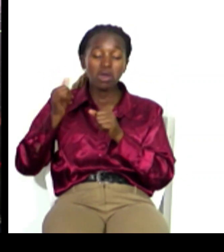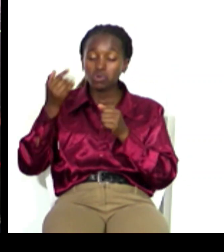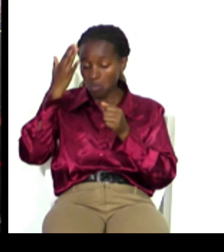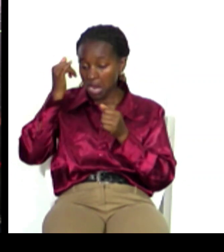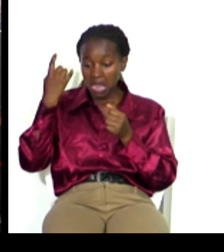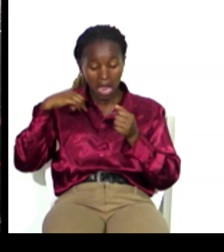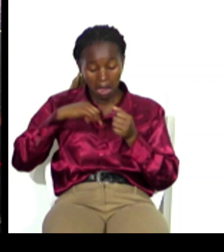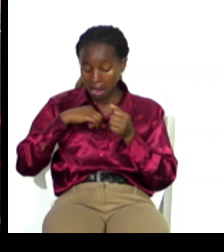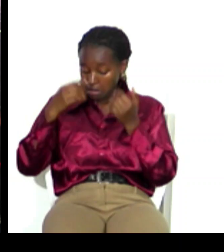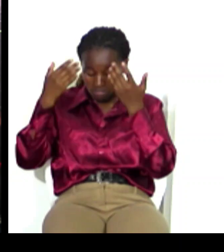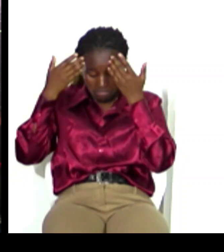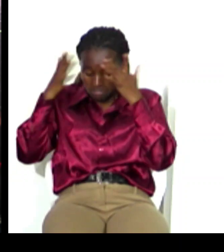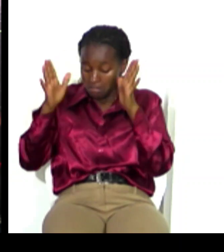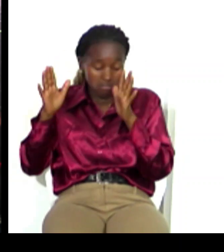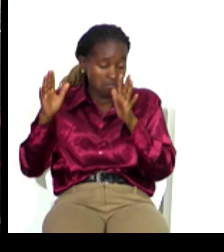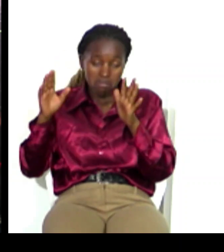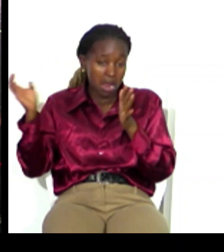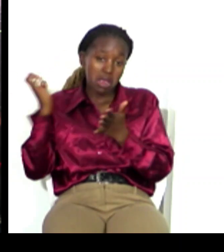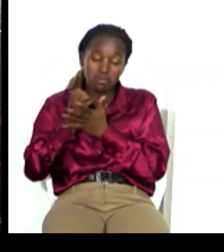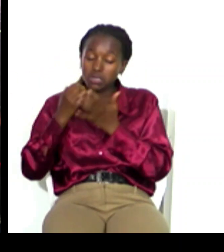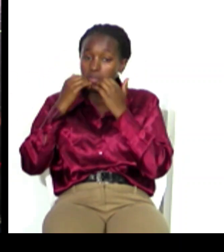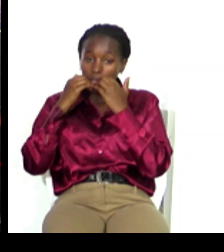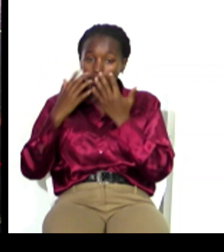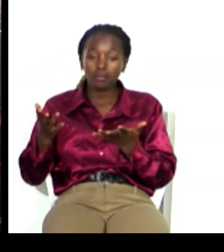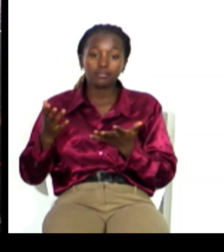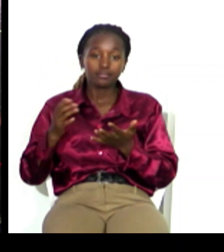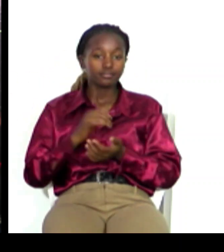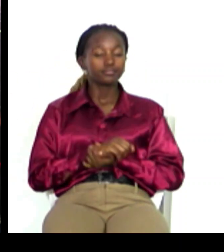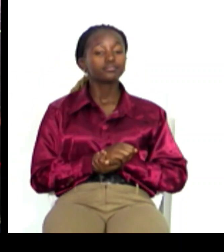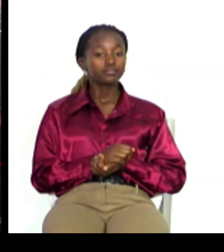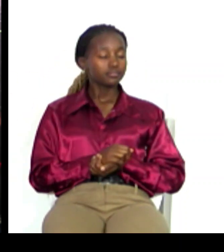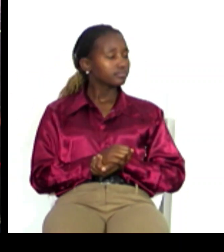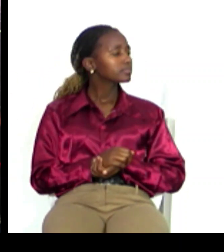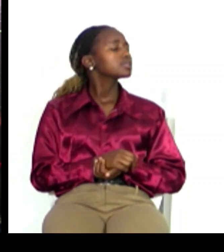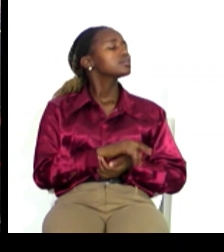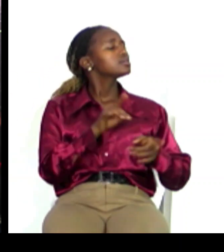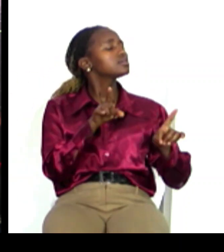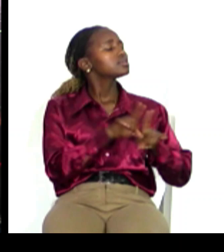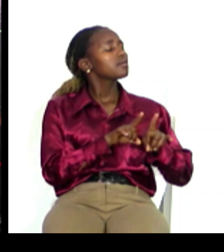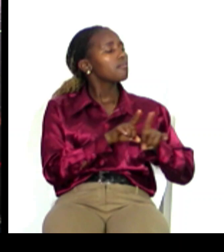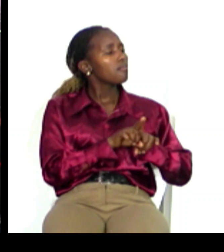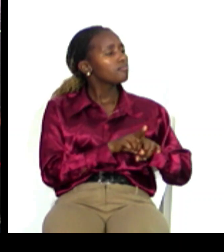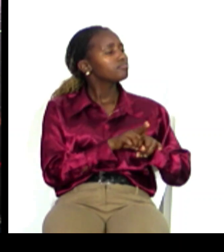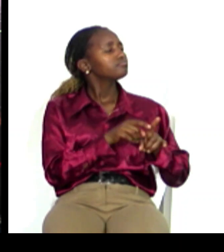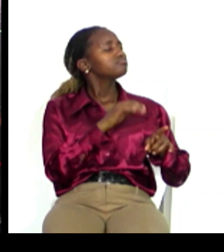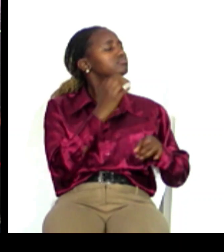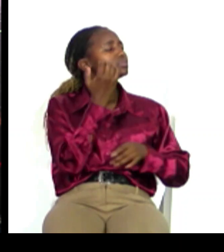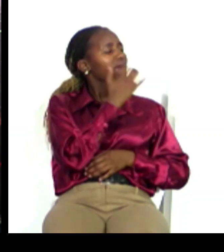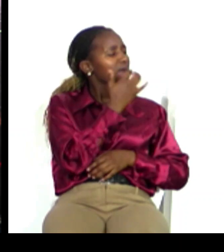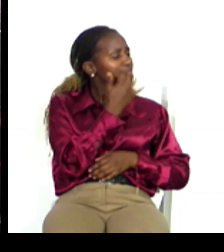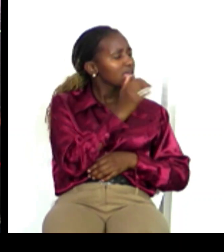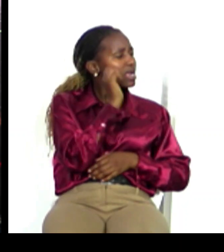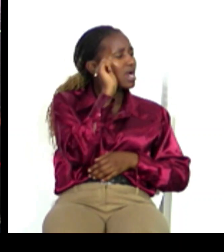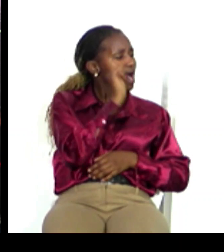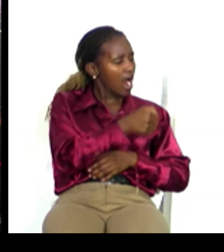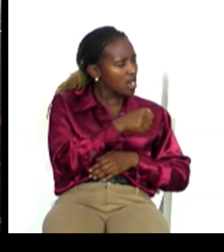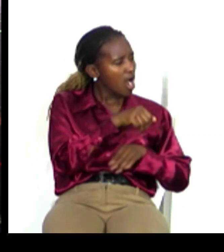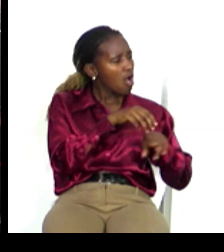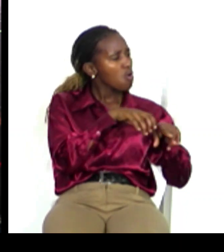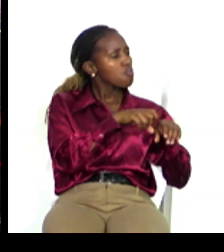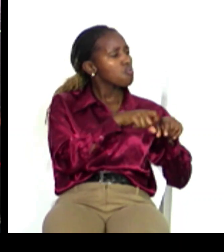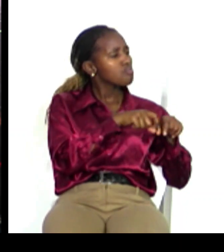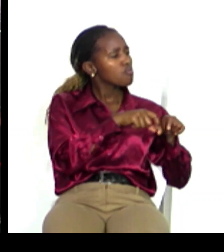have tangible evidence to prove that alikuwa anataka kupewa 2 billion. Another question would be, will Rigathi really qualify to run